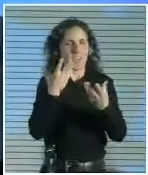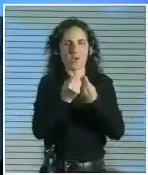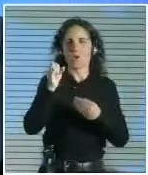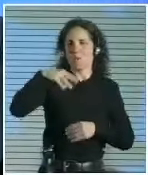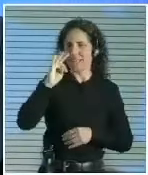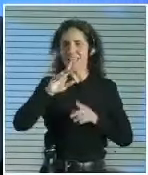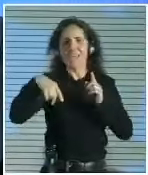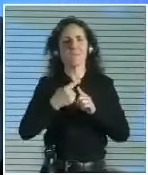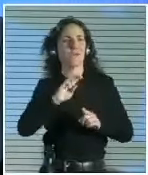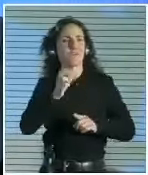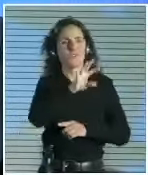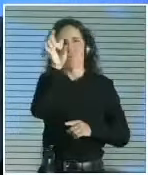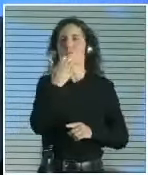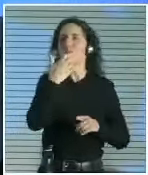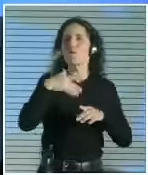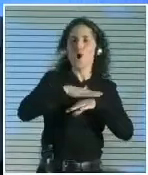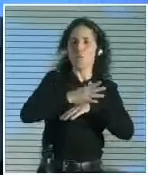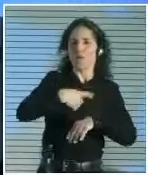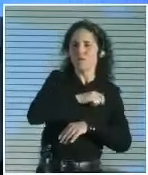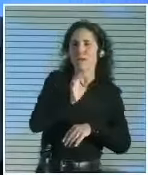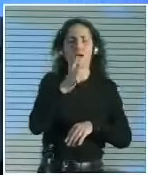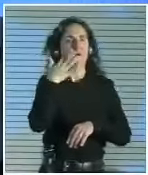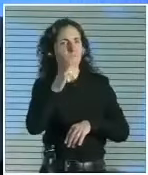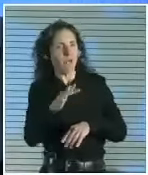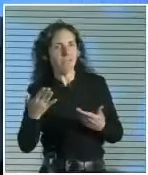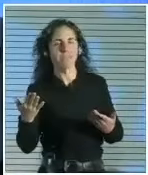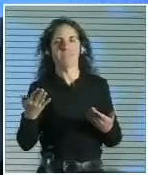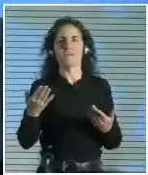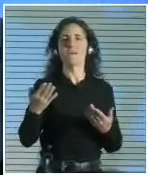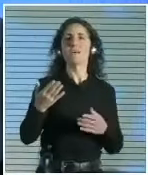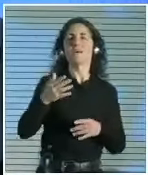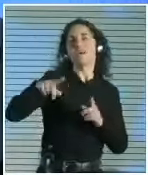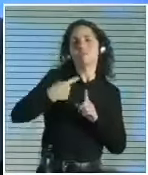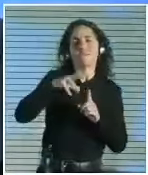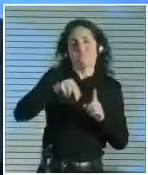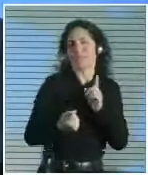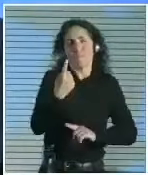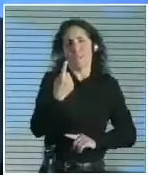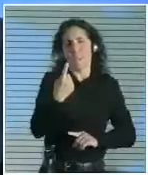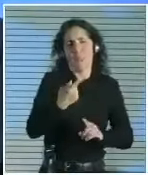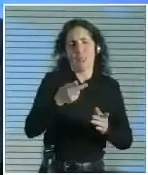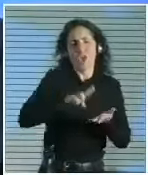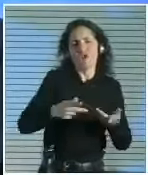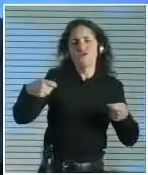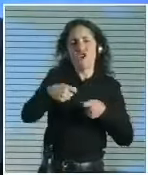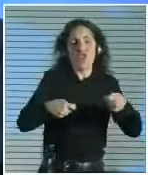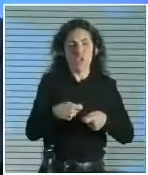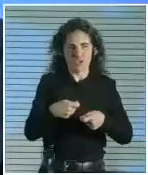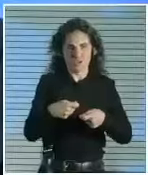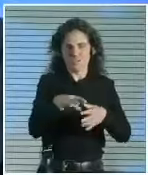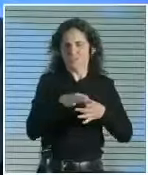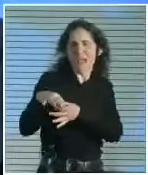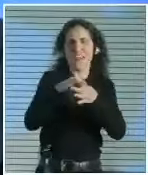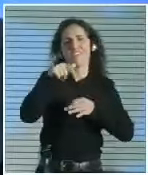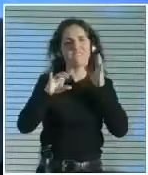and the government of France, and over 1,000 partners that lead this initiative. Additionally, we work on sustainable public